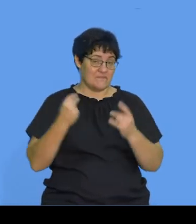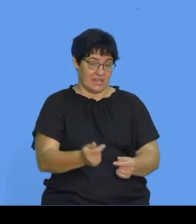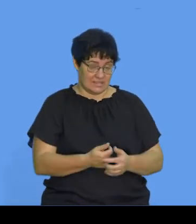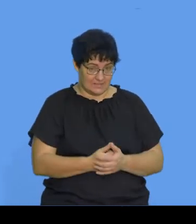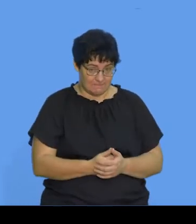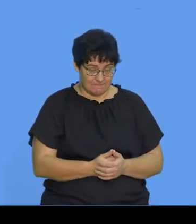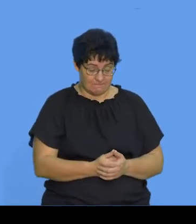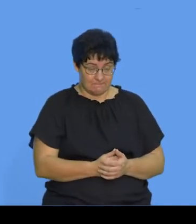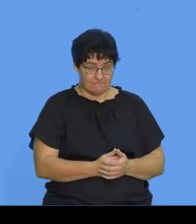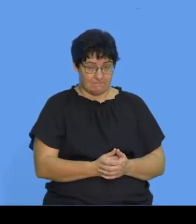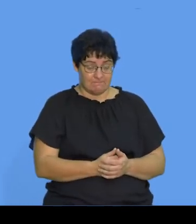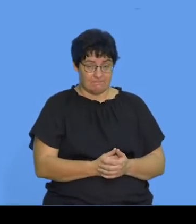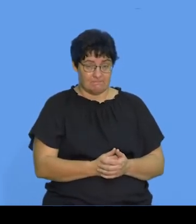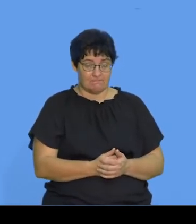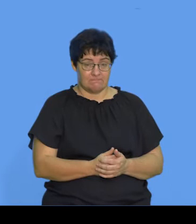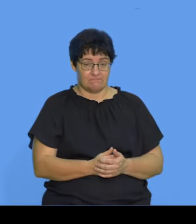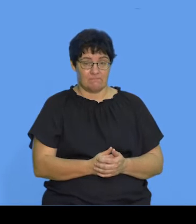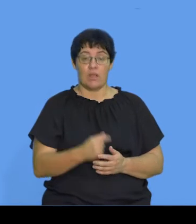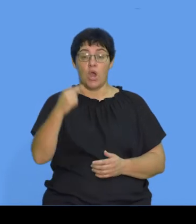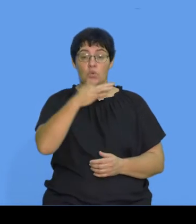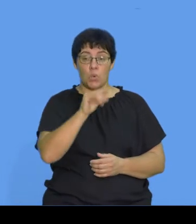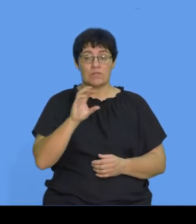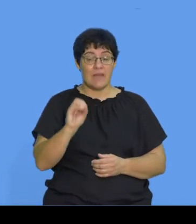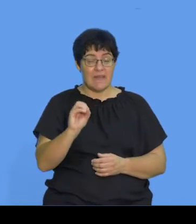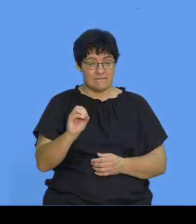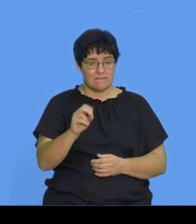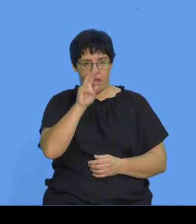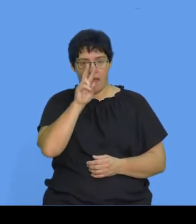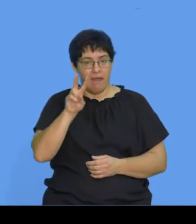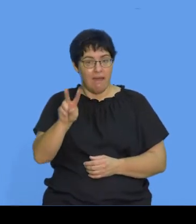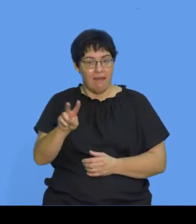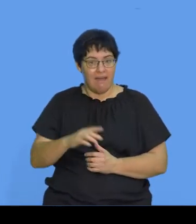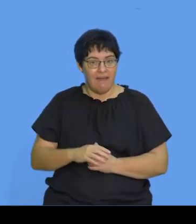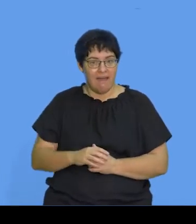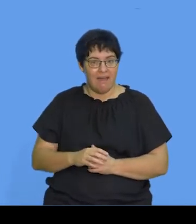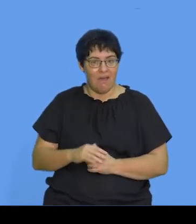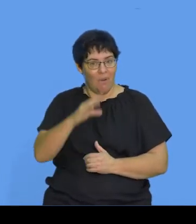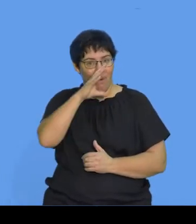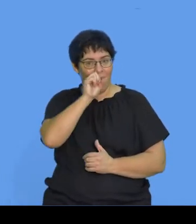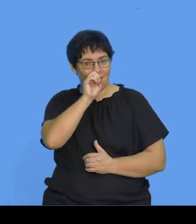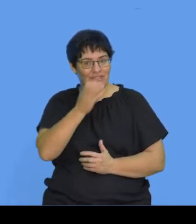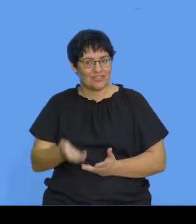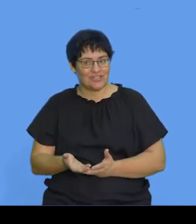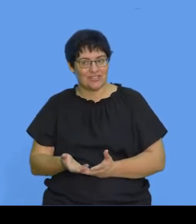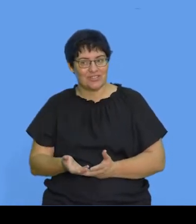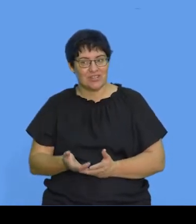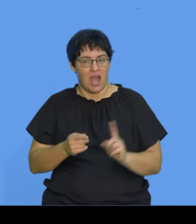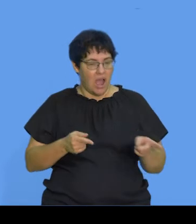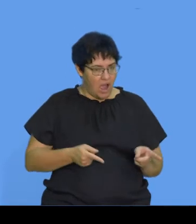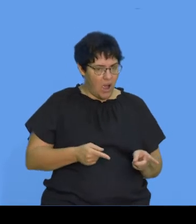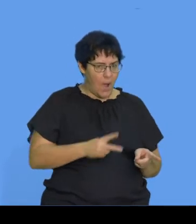happen quite, all right, quickly. And if there is glucose, have a look at this,